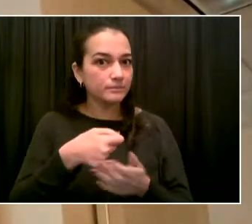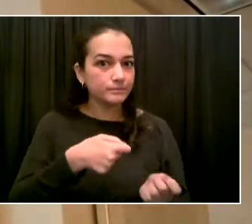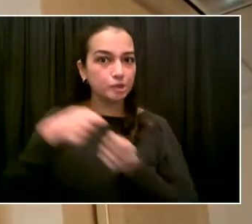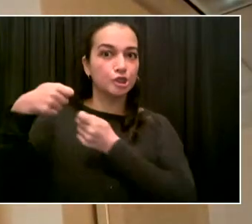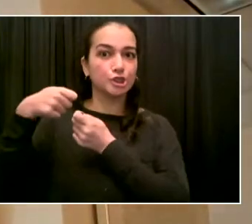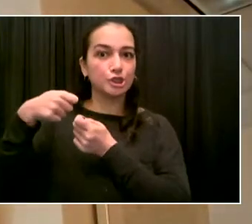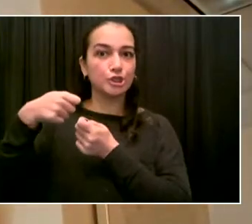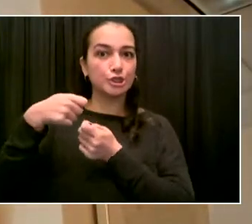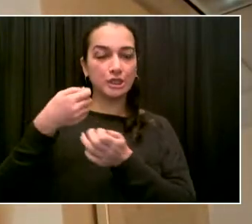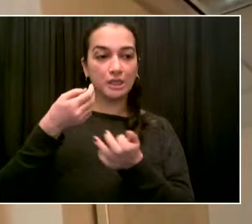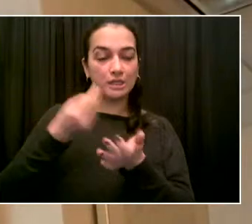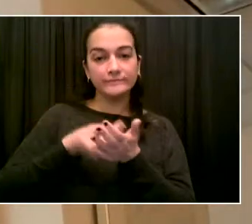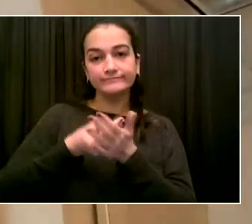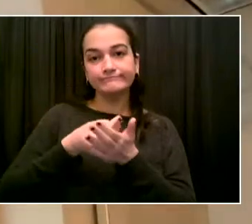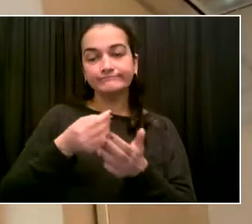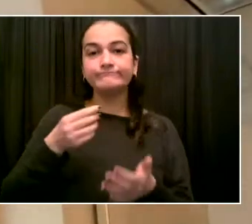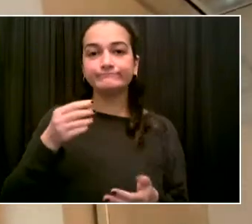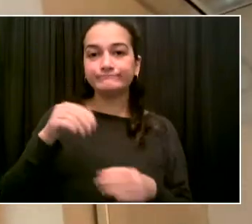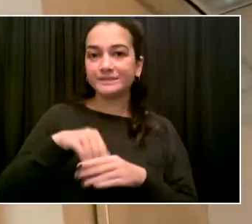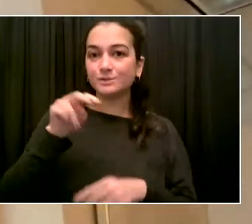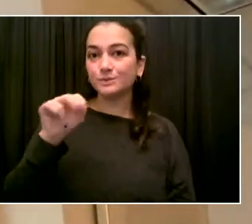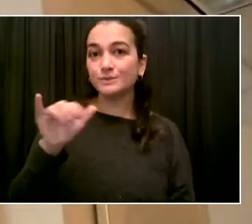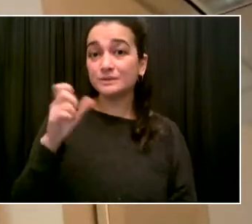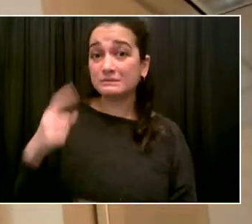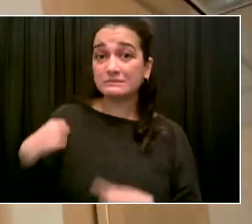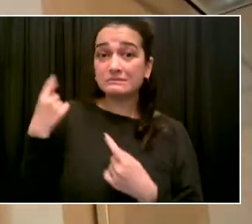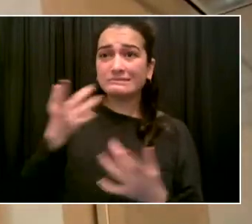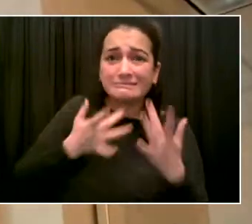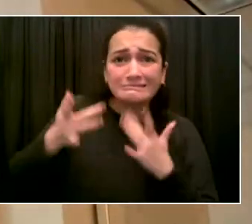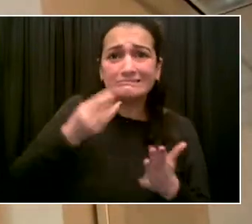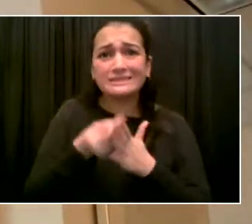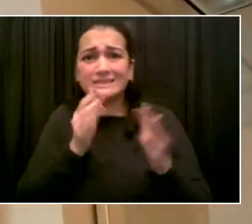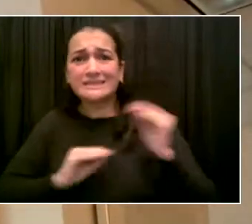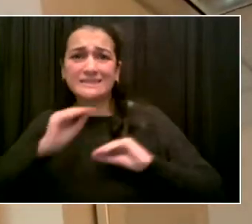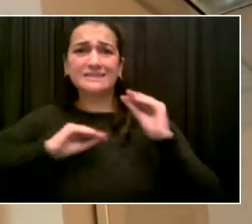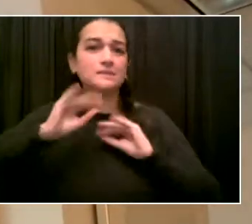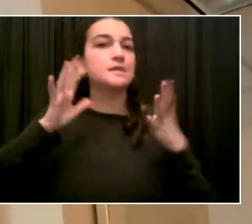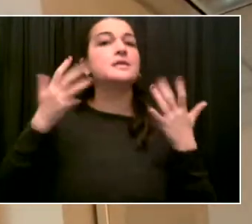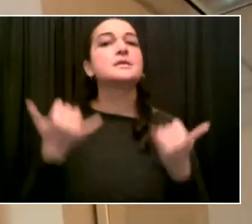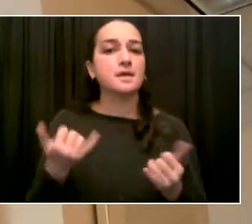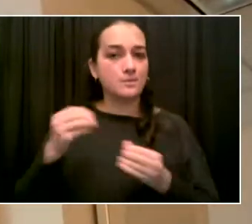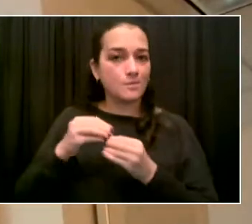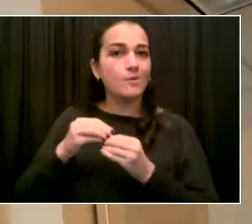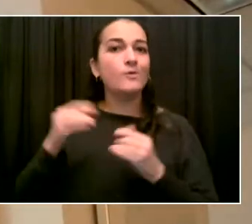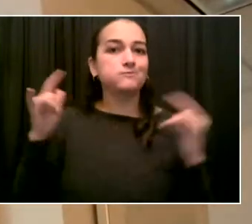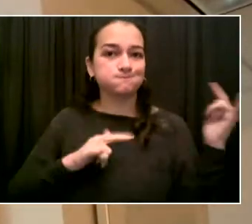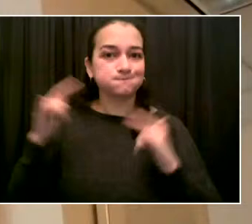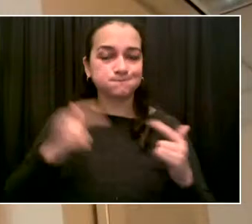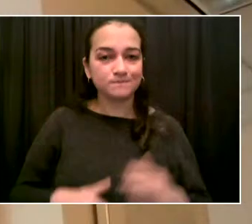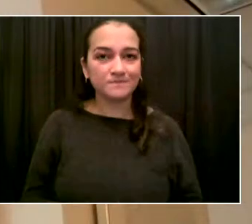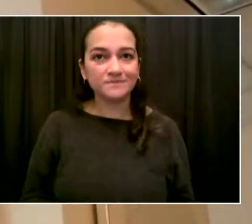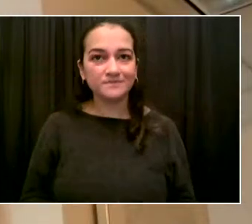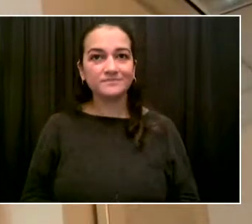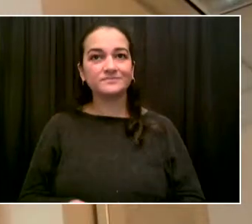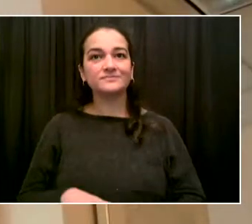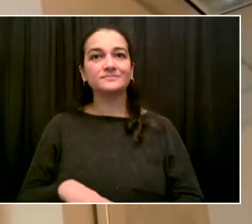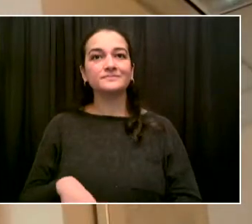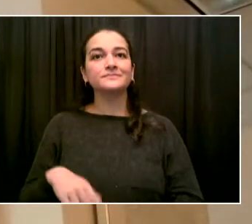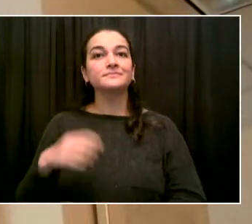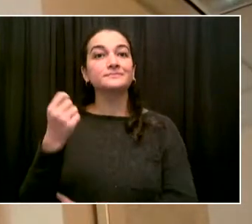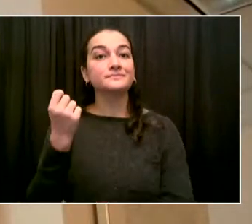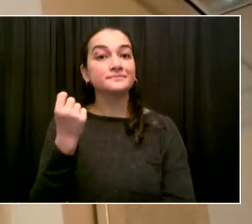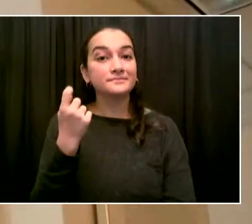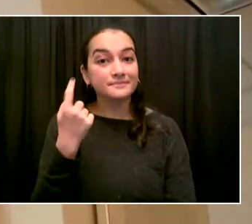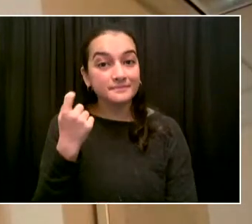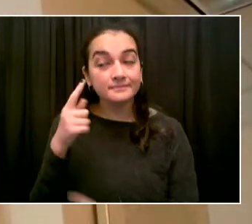1 international. Now, the UK, of course, is our #1 international source market. And yesterday, we were really thrilled to partner with British Airways to